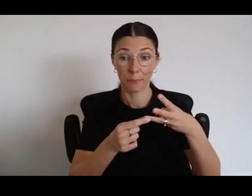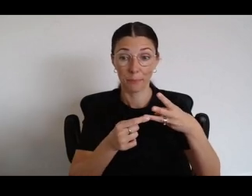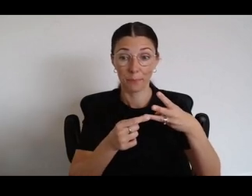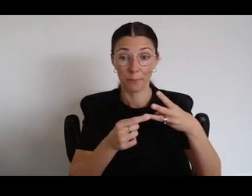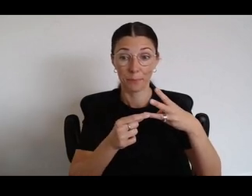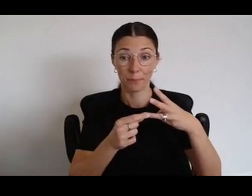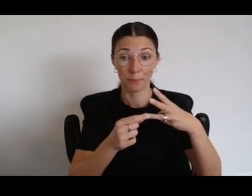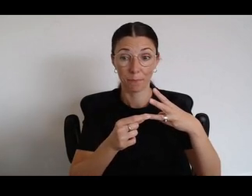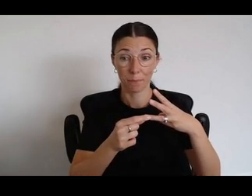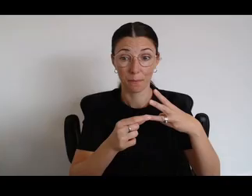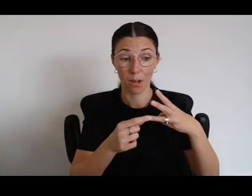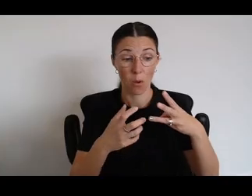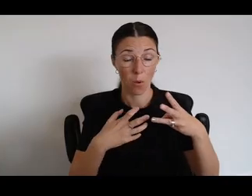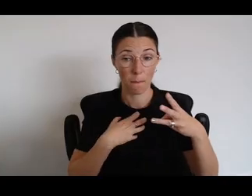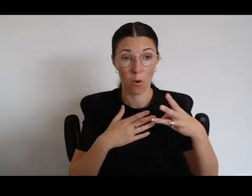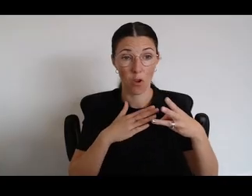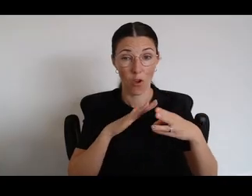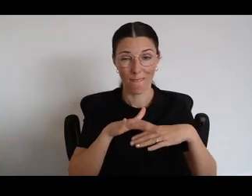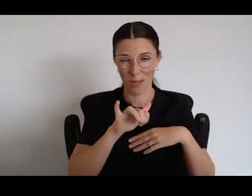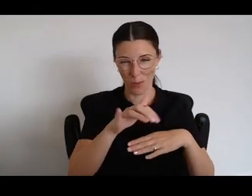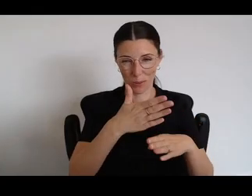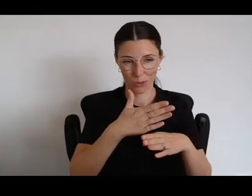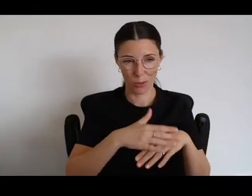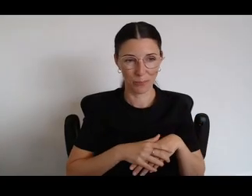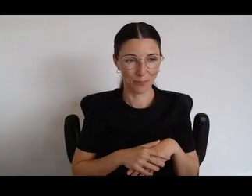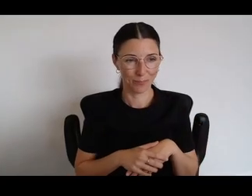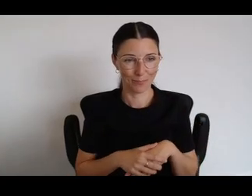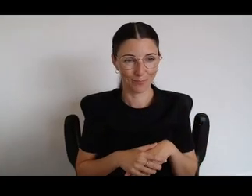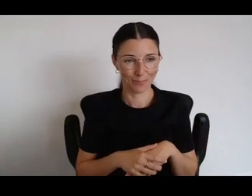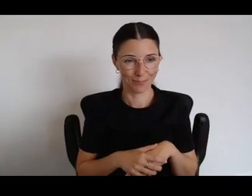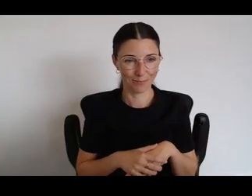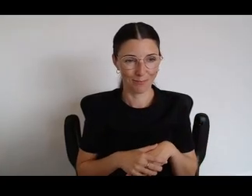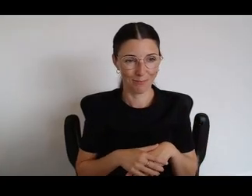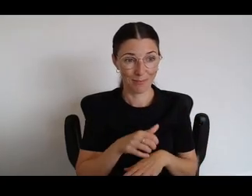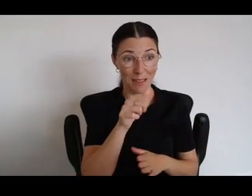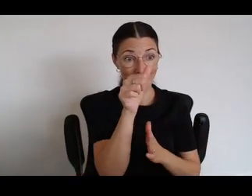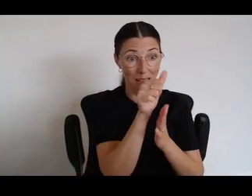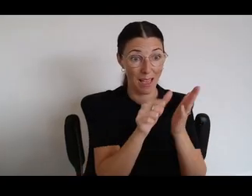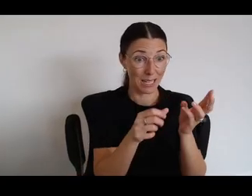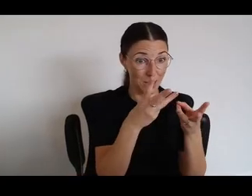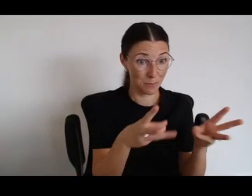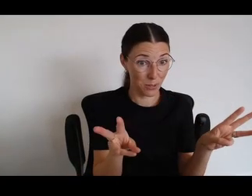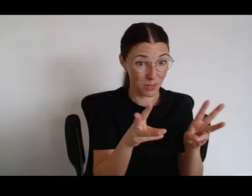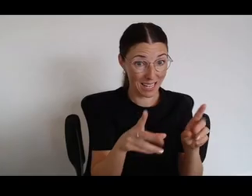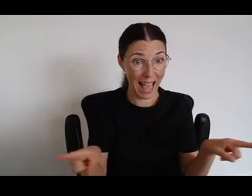And this is more about what you do. Arts and music currently hold a similar status in our schools as literacy and numeracy.